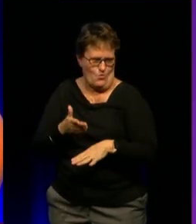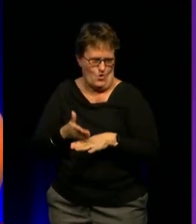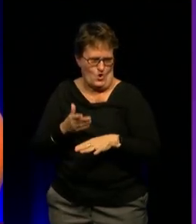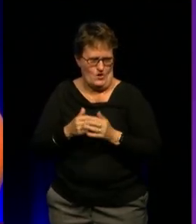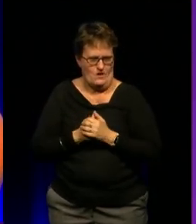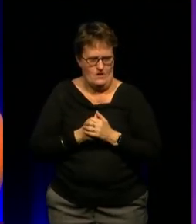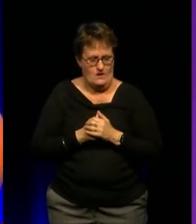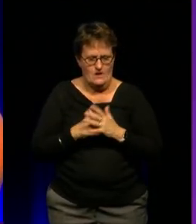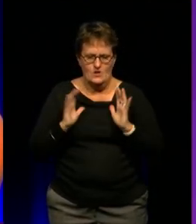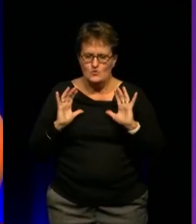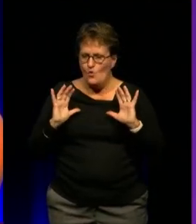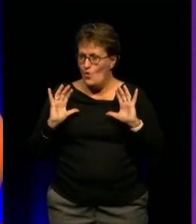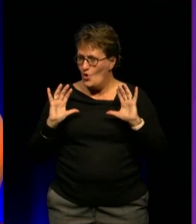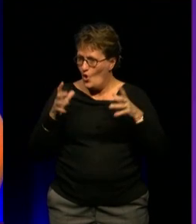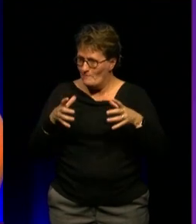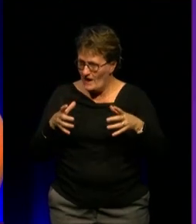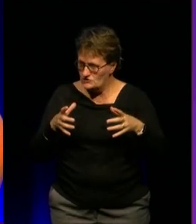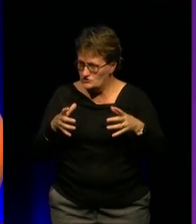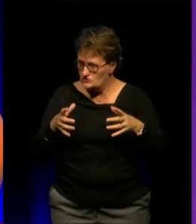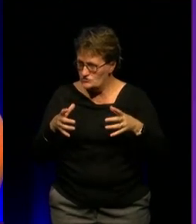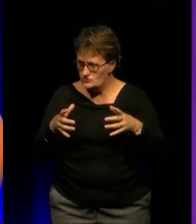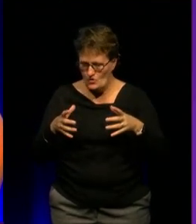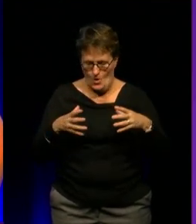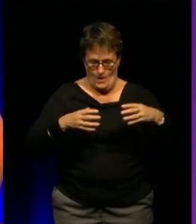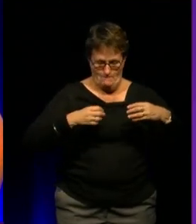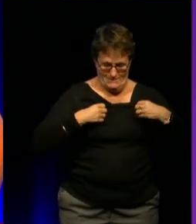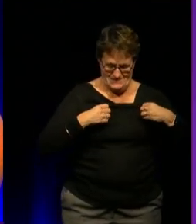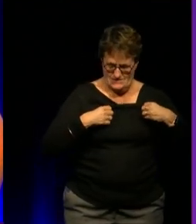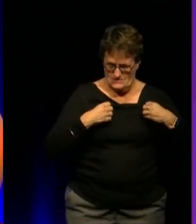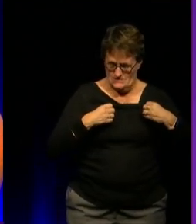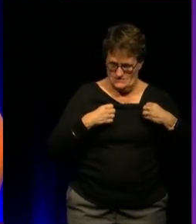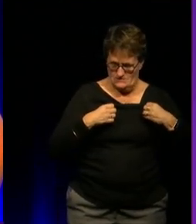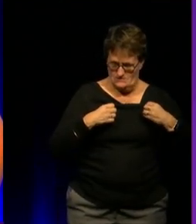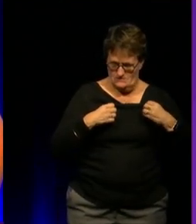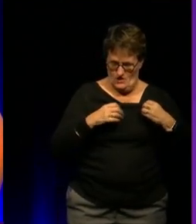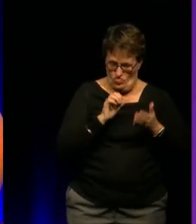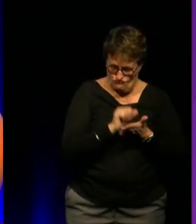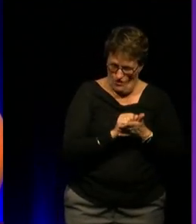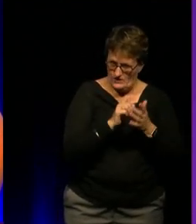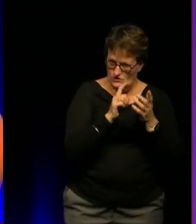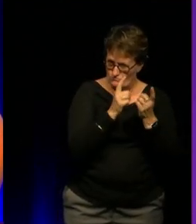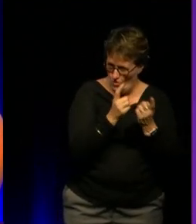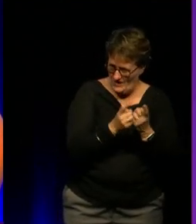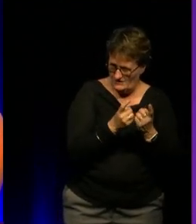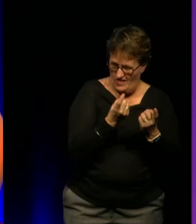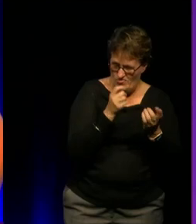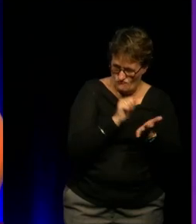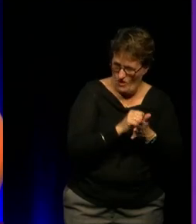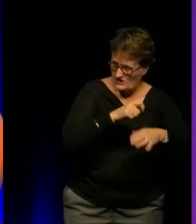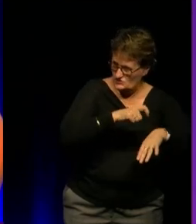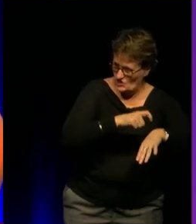the combination of that commercial placement, that marketing, making the right product and knowing that it's the right